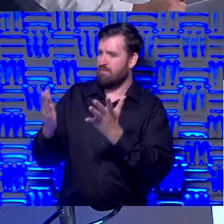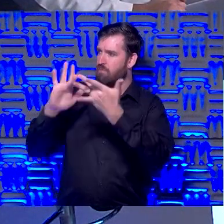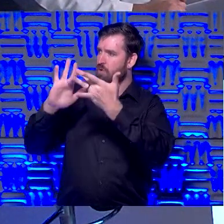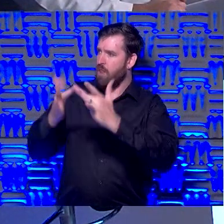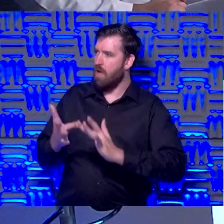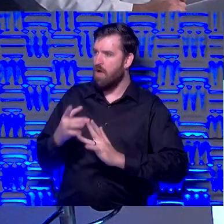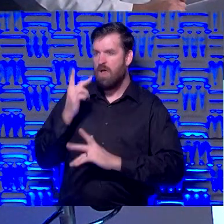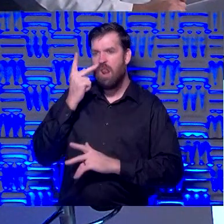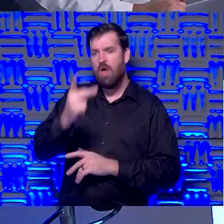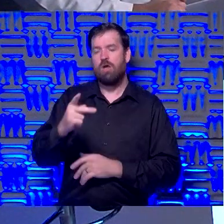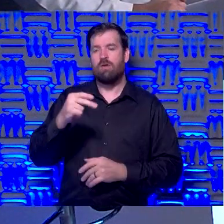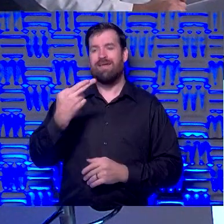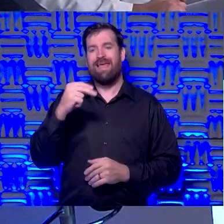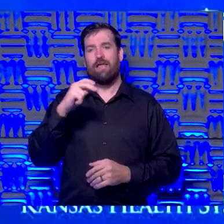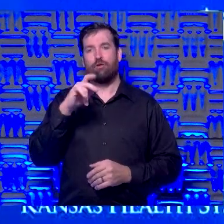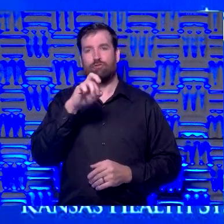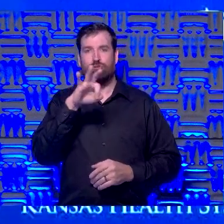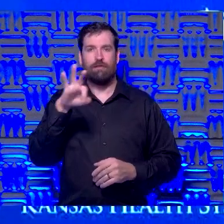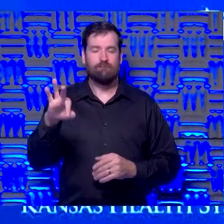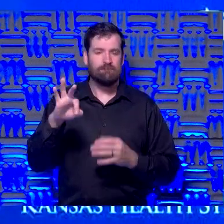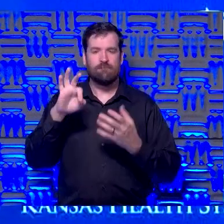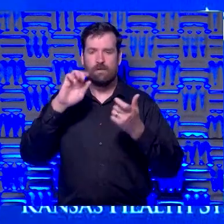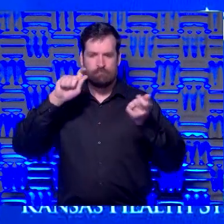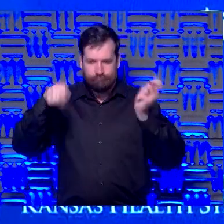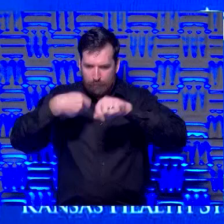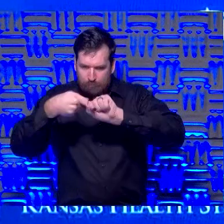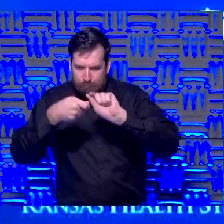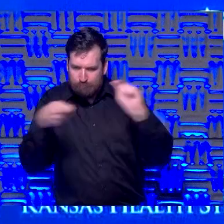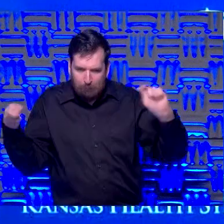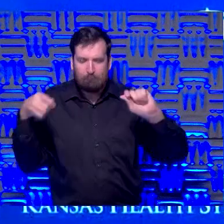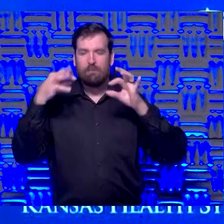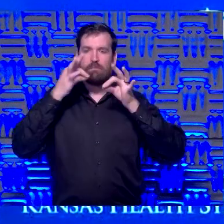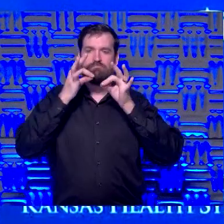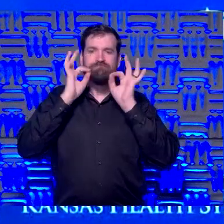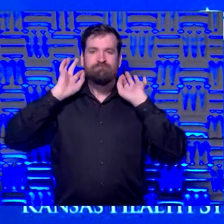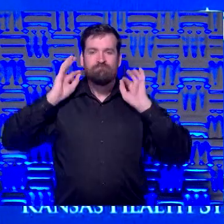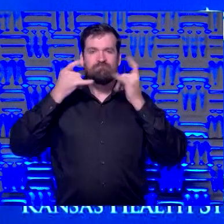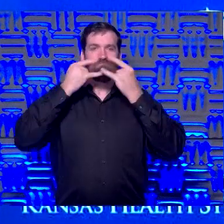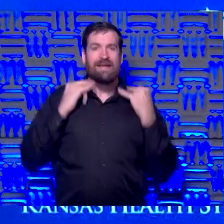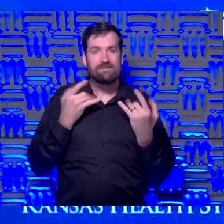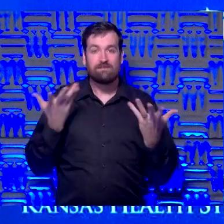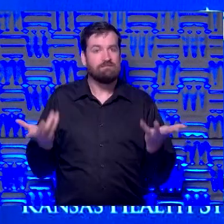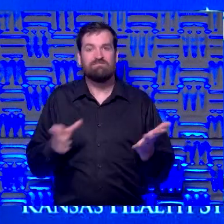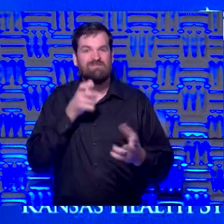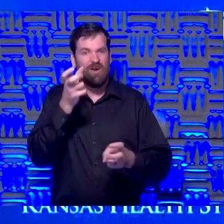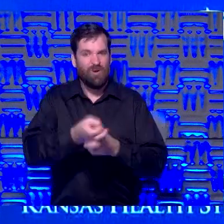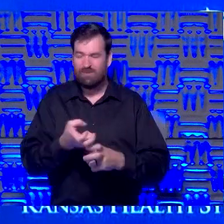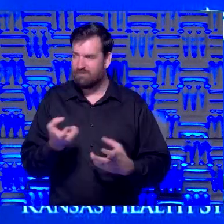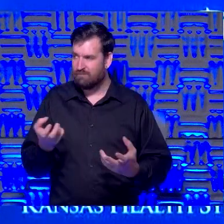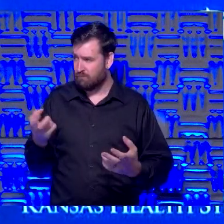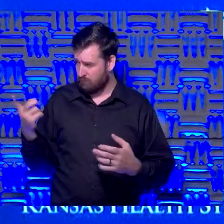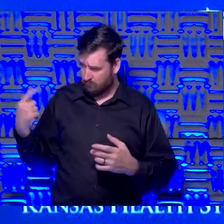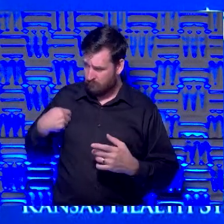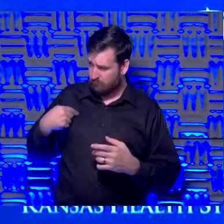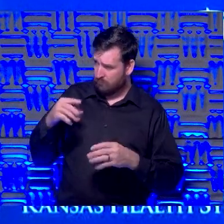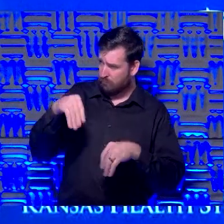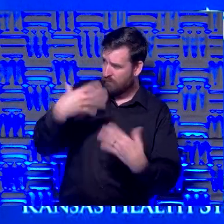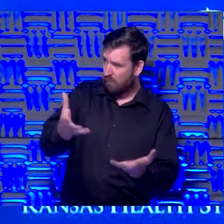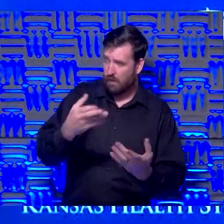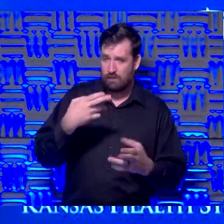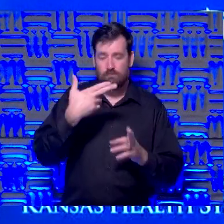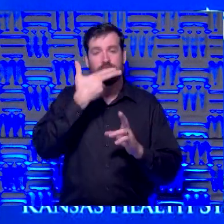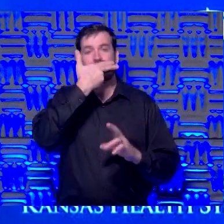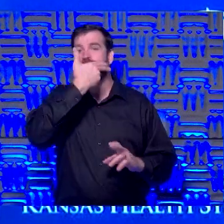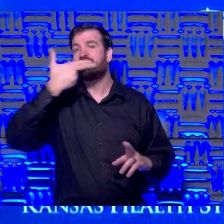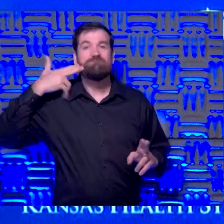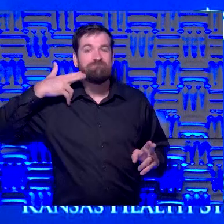look, you just take the handkerchief, you kind of roll up at the end, and pull it around, you got a mask." I mean, it's not hard. No, it's So, not. do the ones you're going to provide, do they say Rock Chalk Jayhawk on